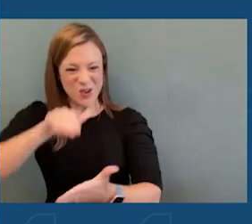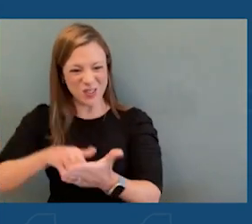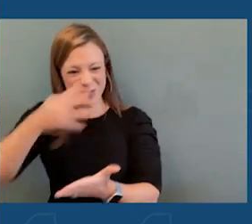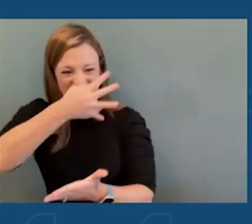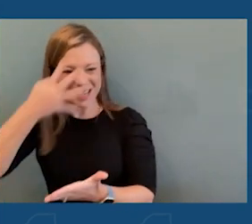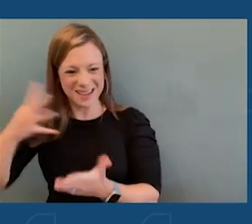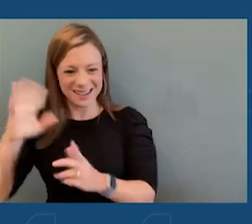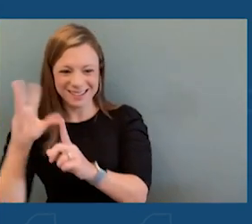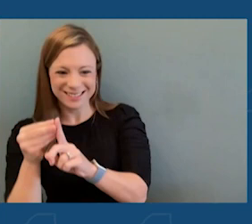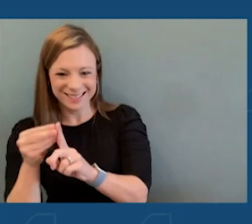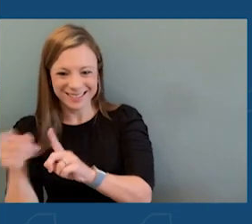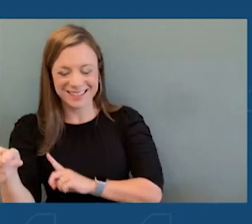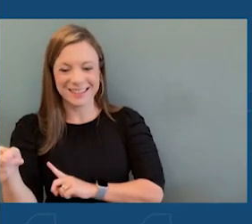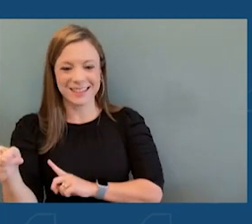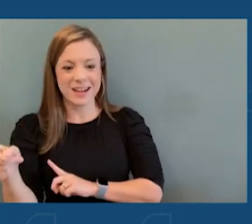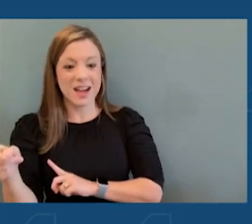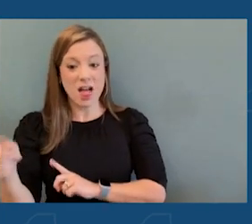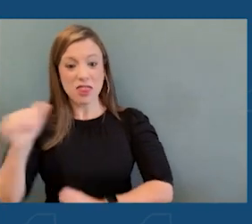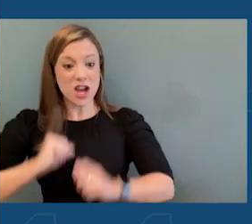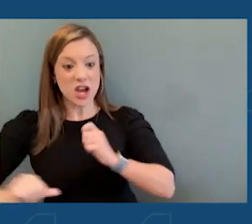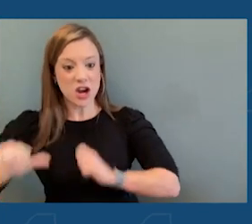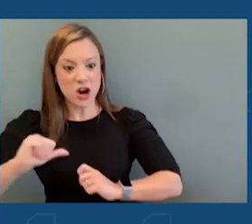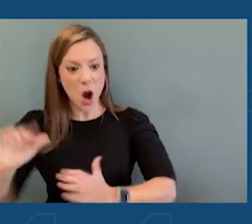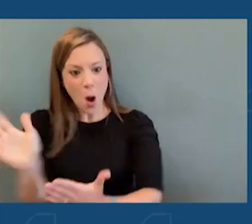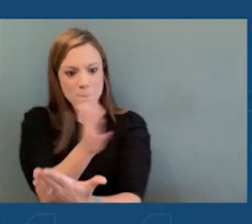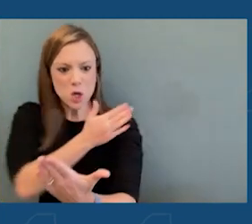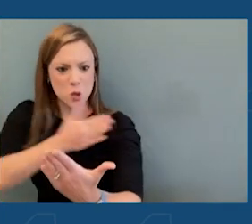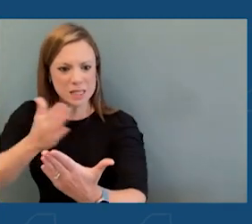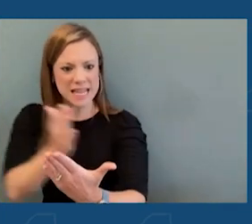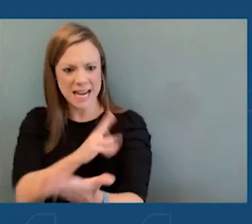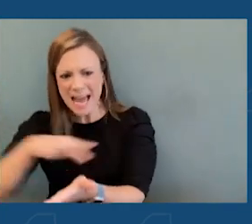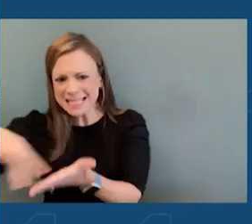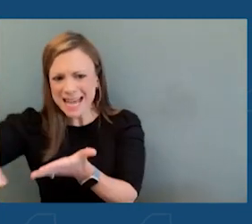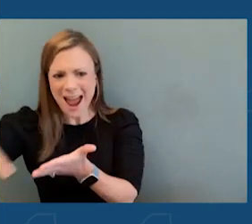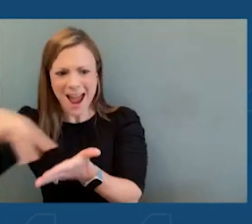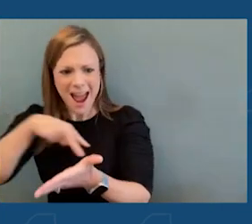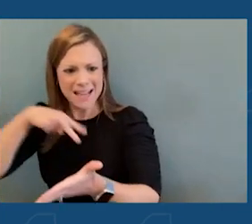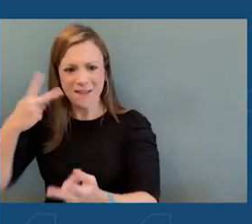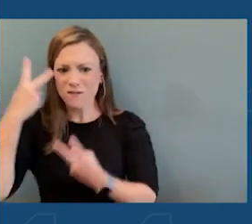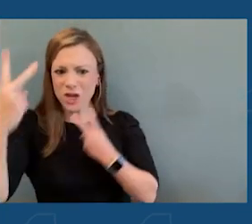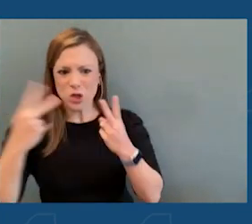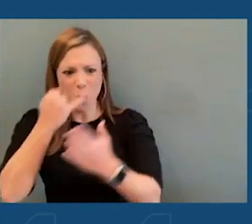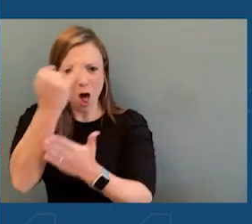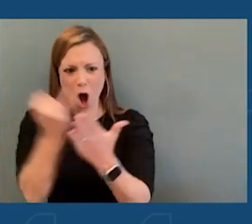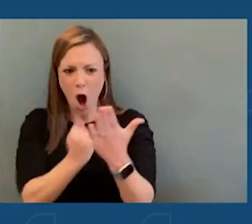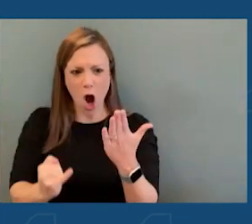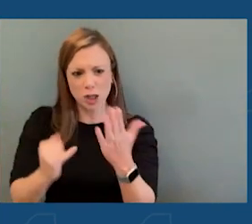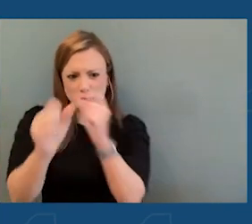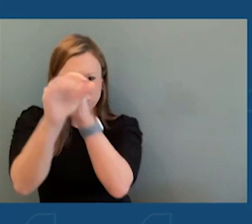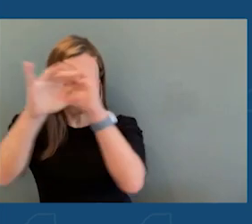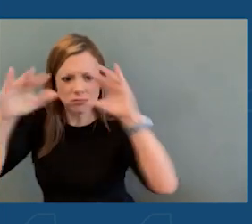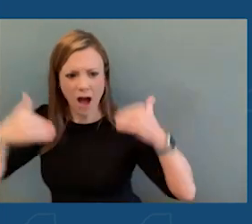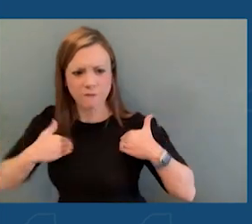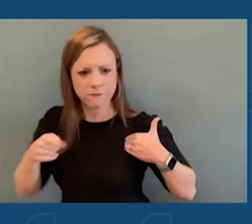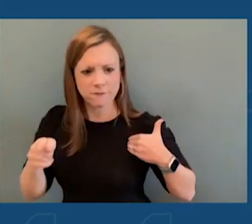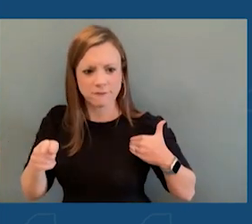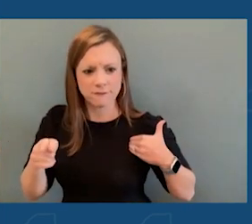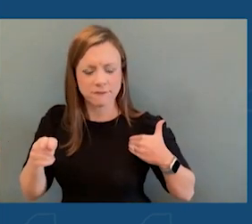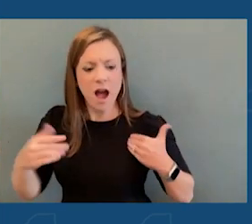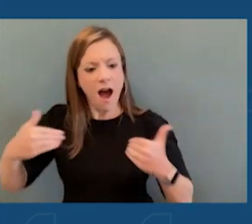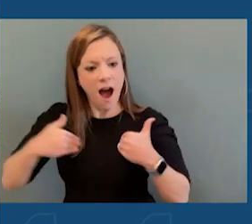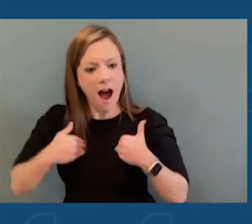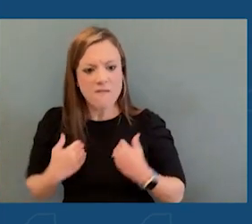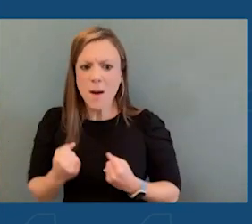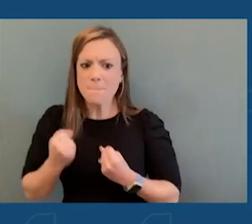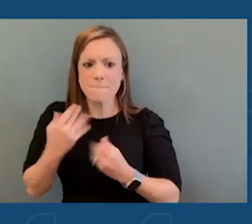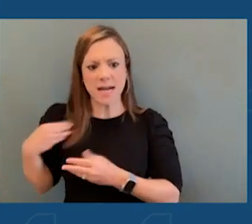theater, but with music, with dance, and visual arts. It will also serve as a